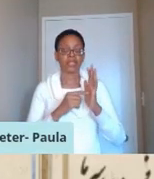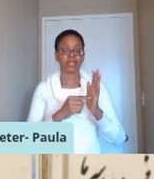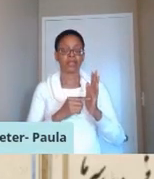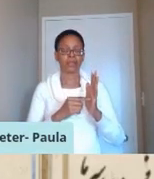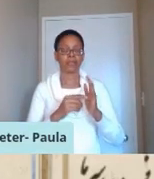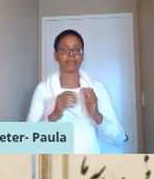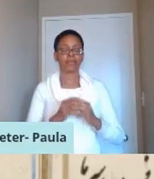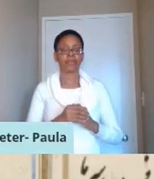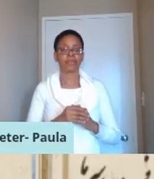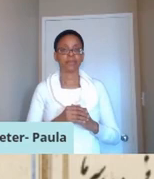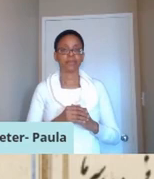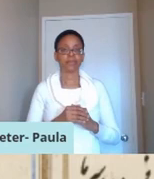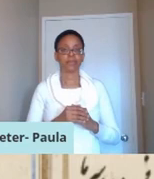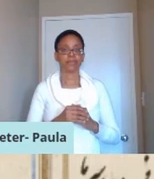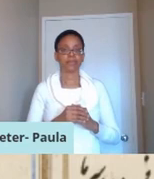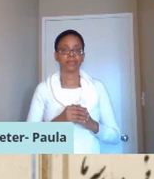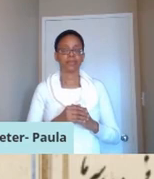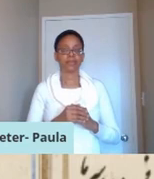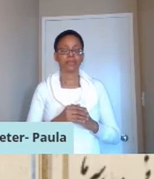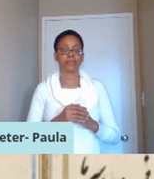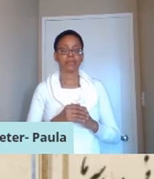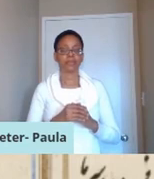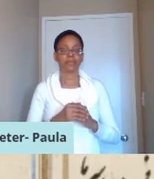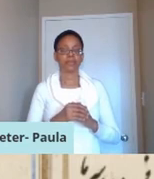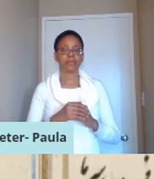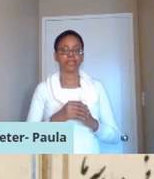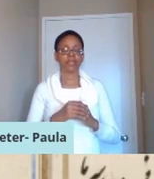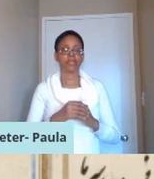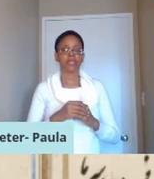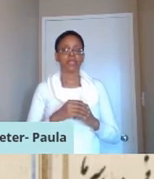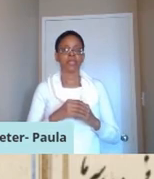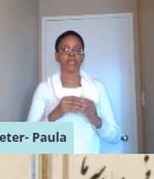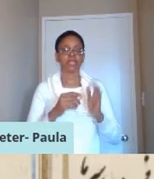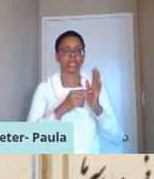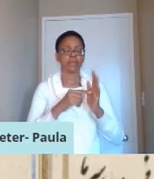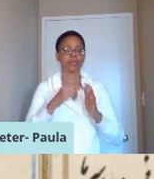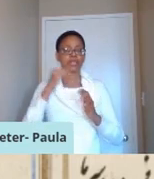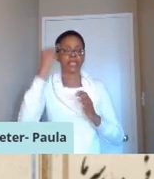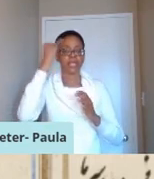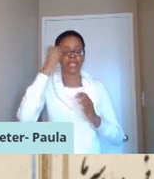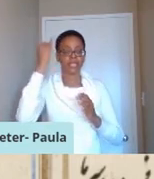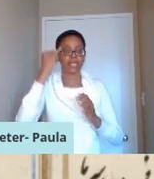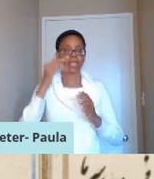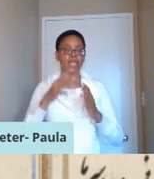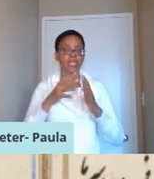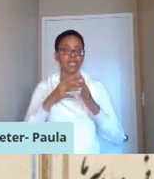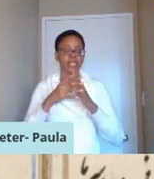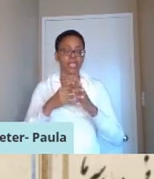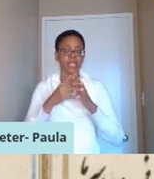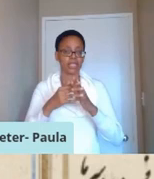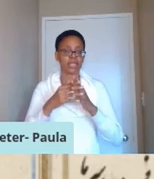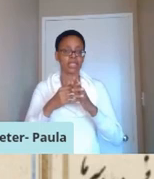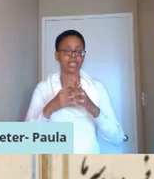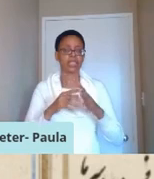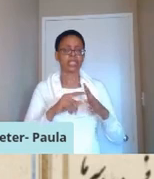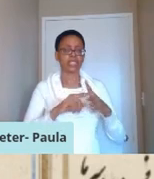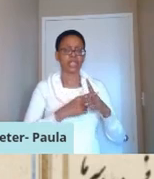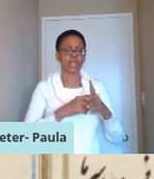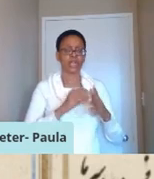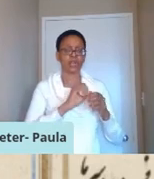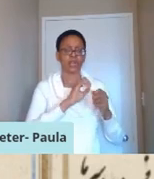news about measures suggested in Italy and the United States in the beginning of COVID-19